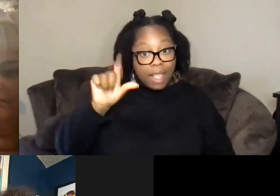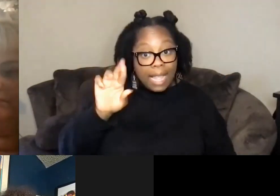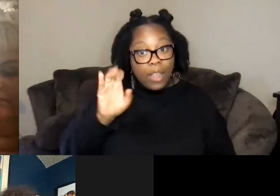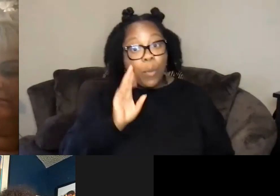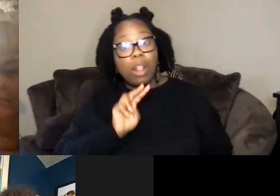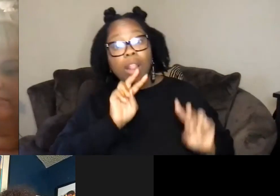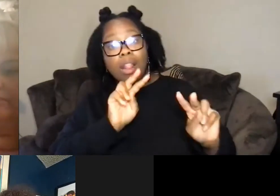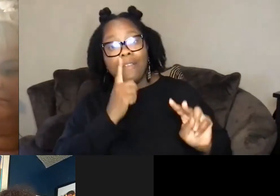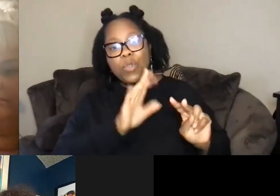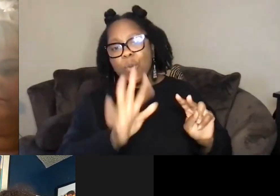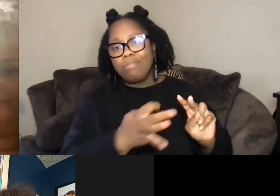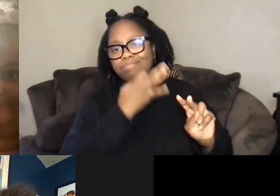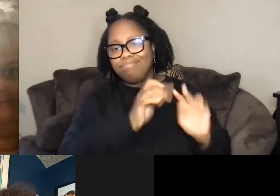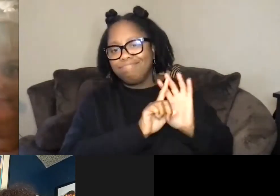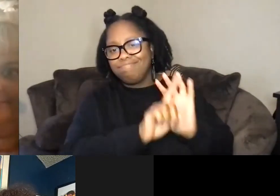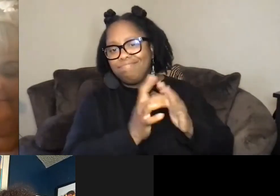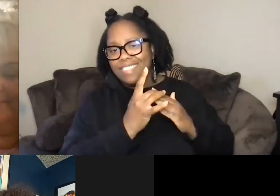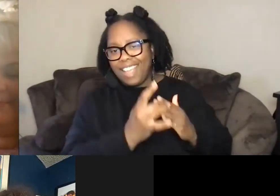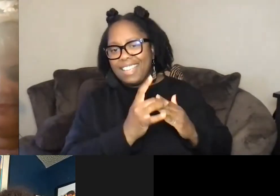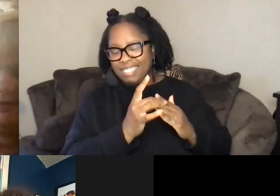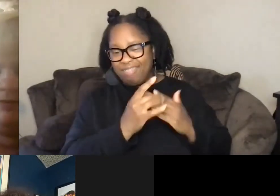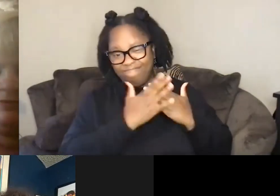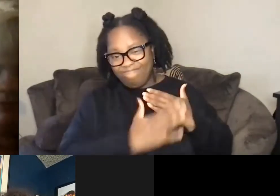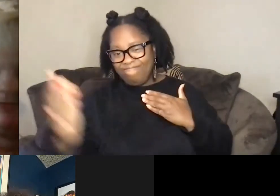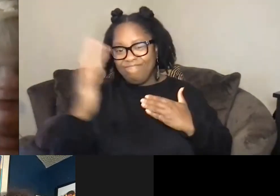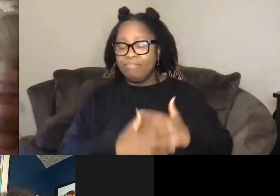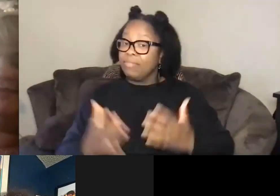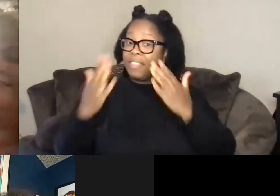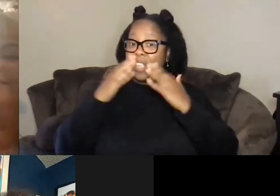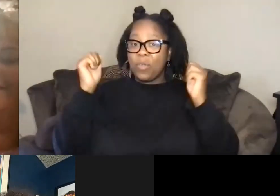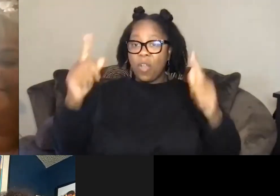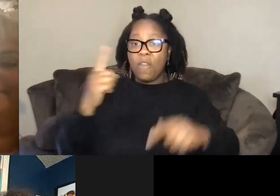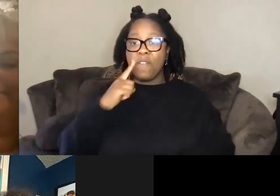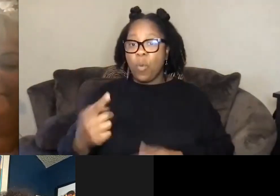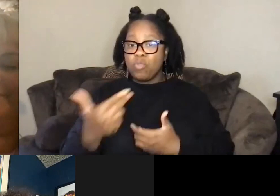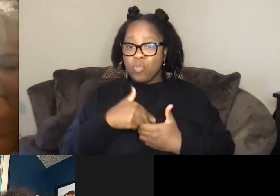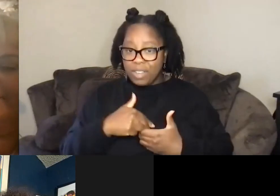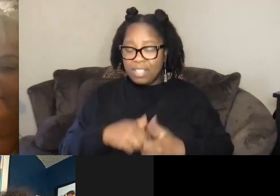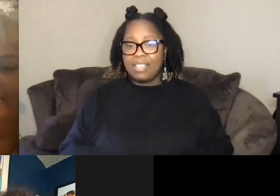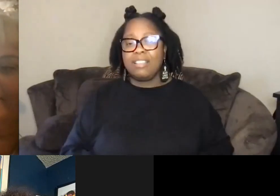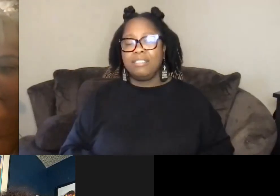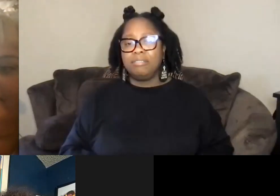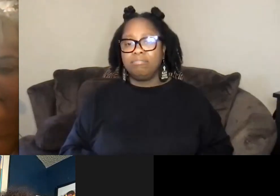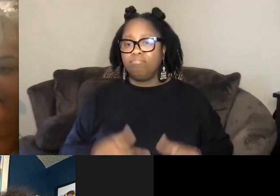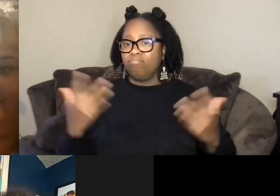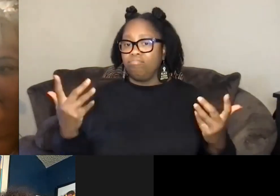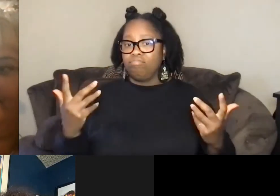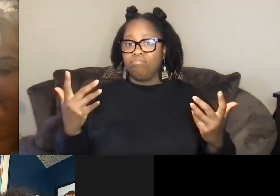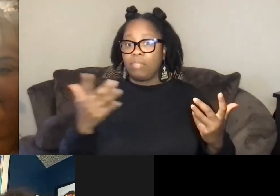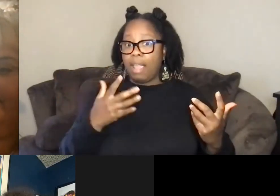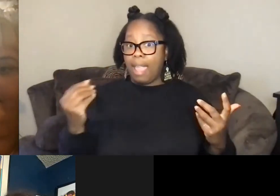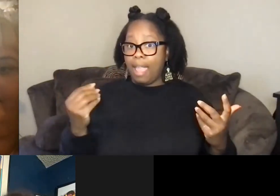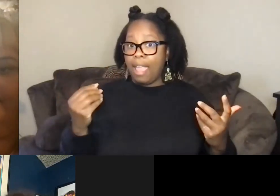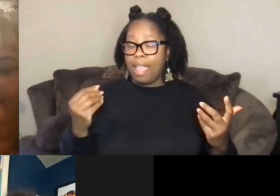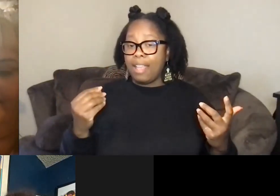your expertise and guidance all along the way. Thank you all for being with us. And we